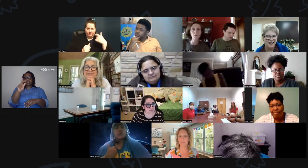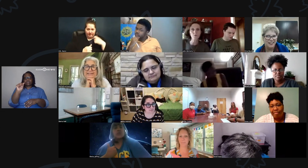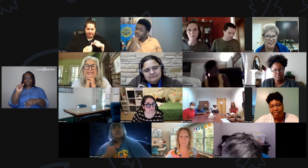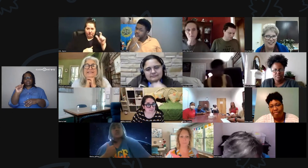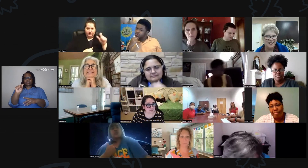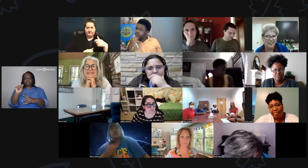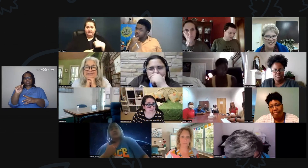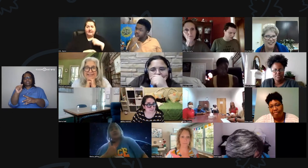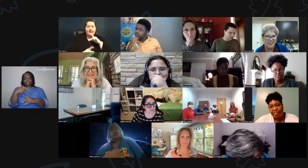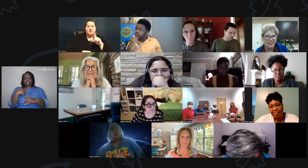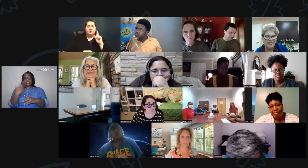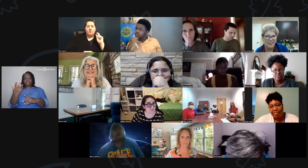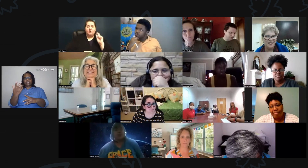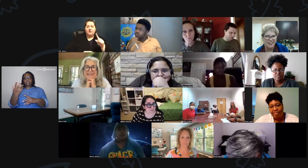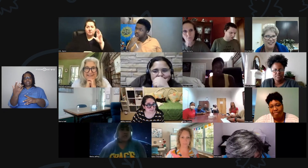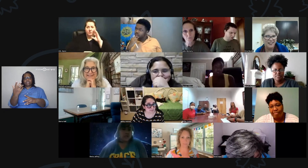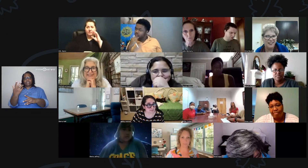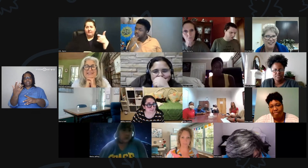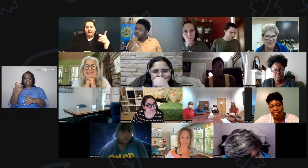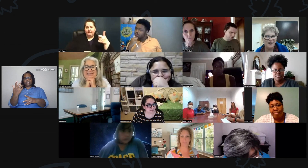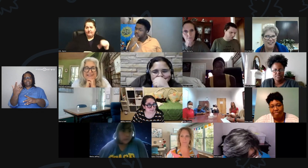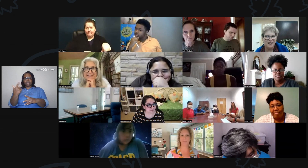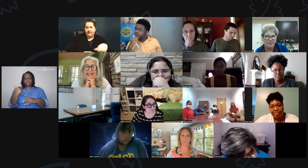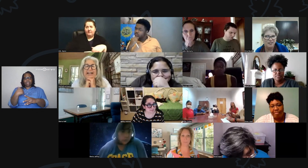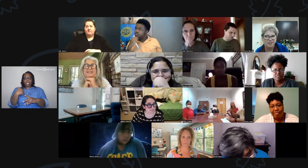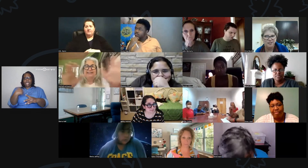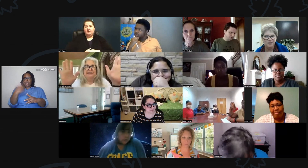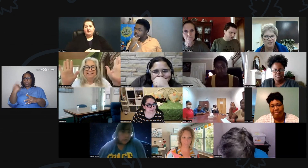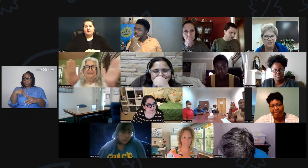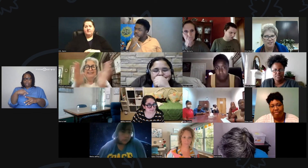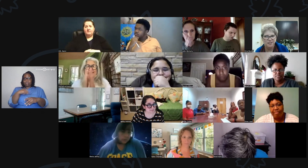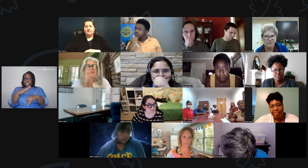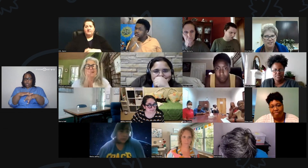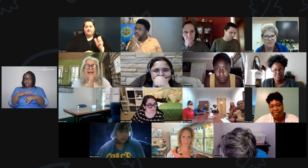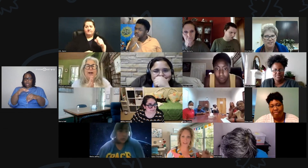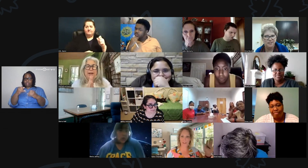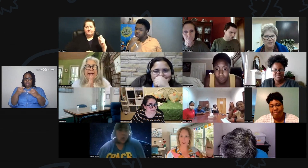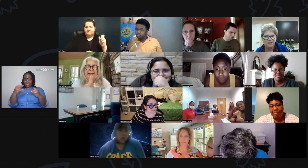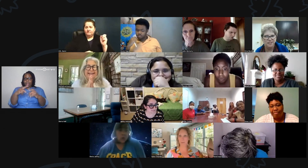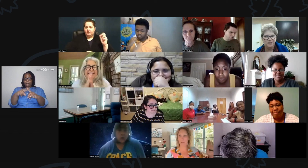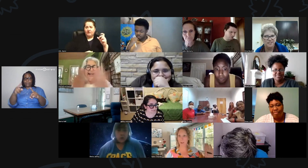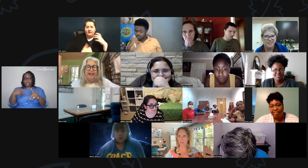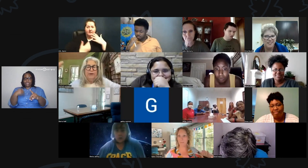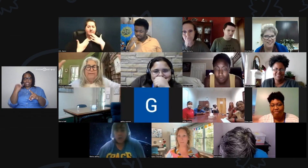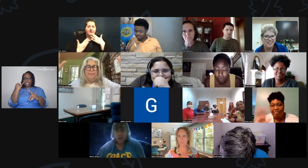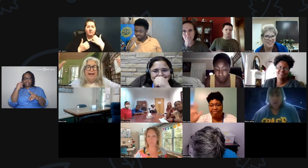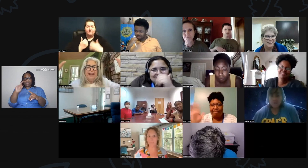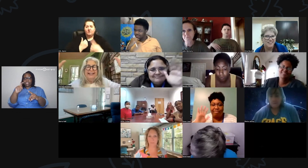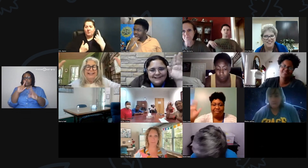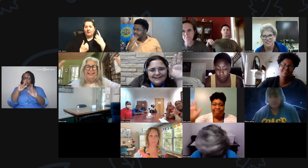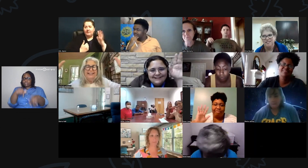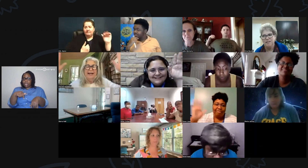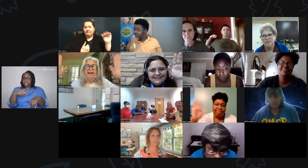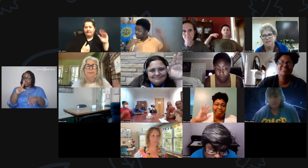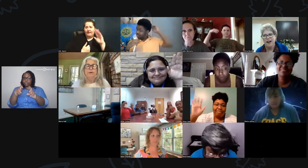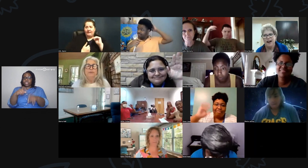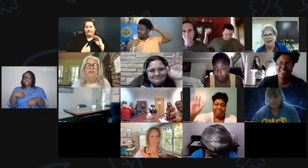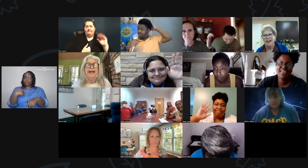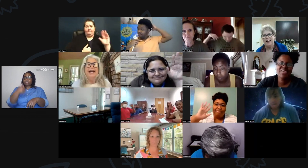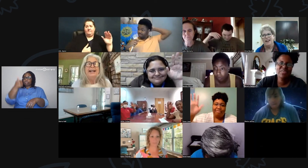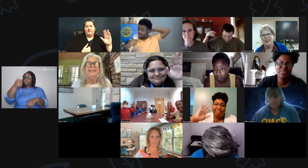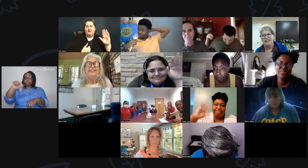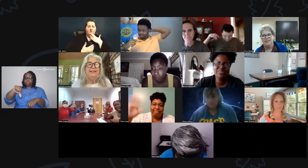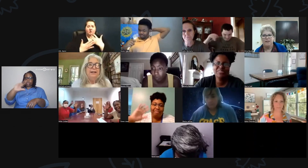answer questions, it will be a thumbs up or thumbs down. Yeah. Thank you, Okay. everyone. Thank you, everybody. Have a